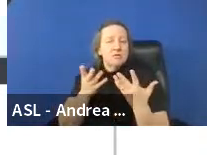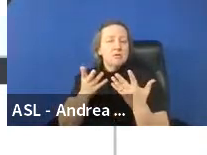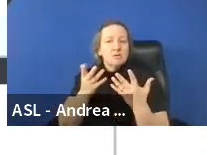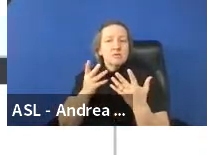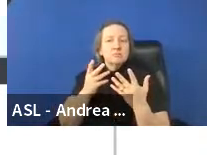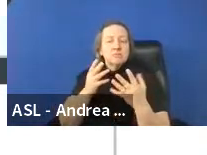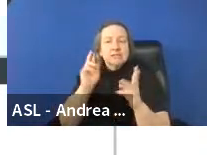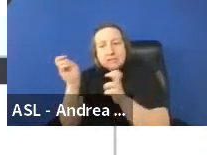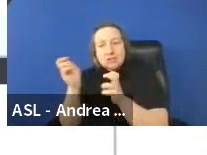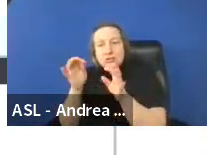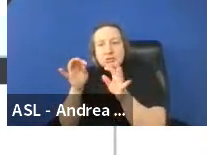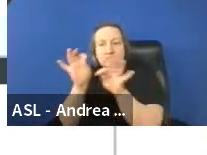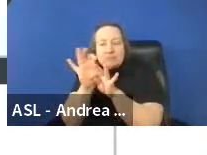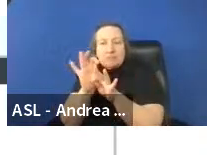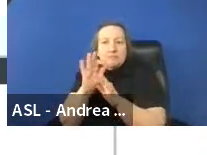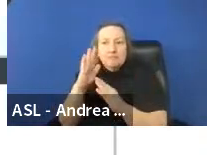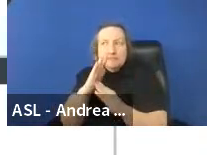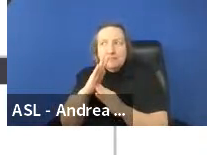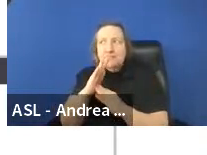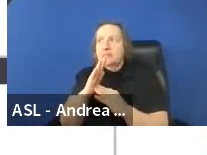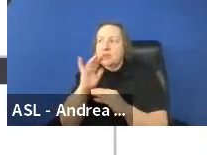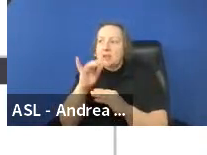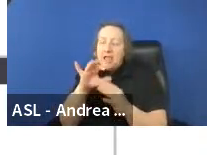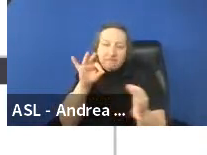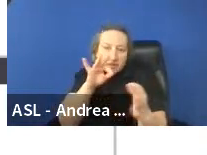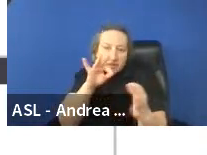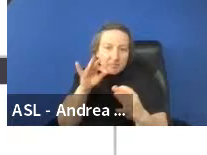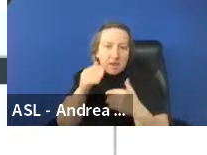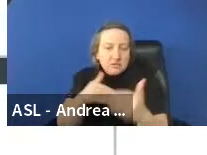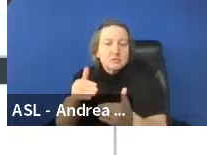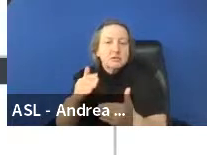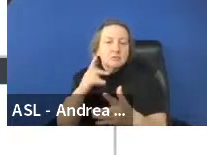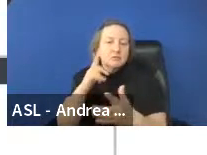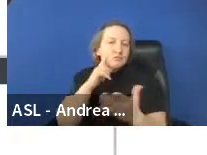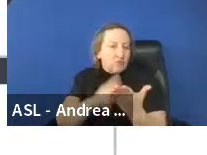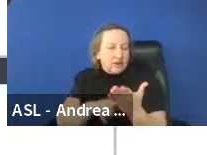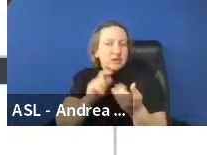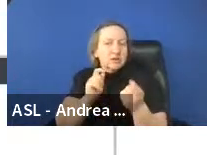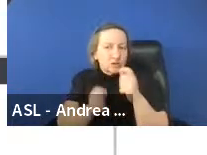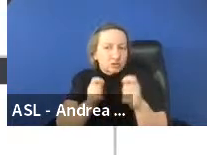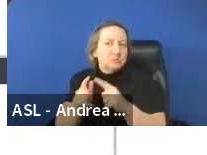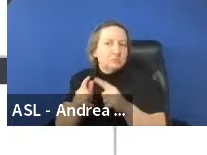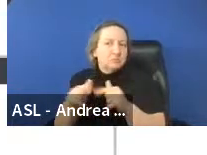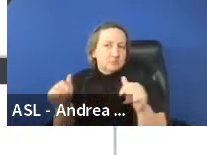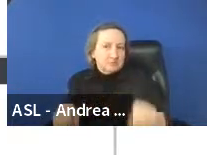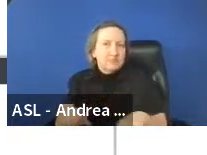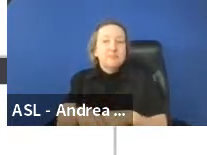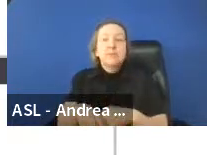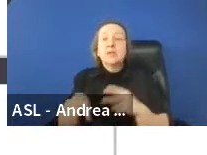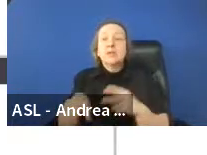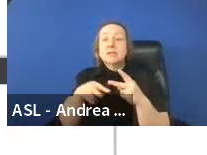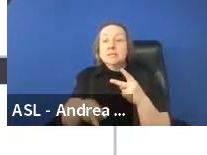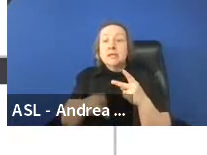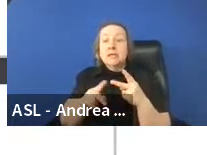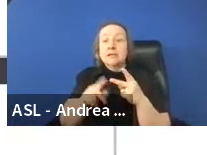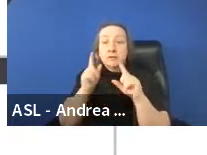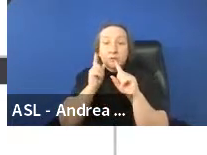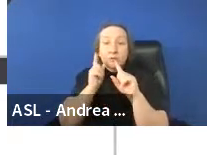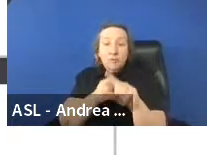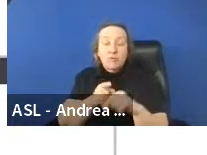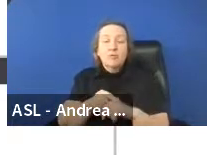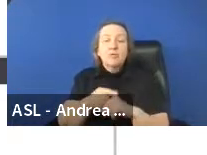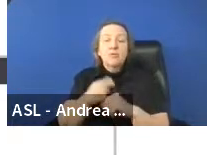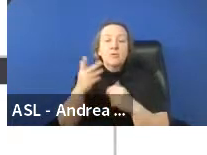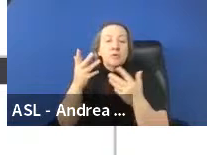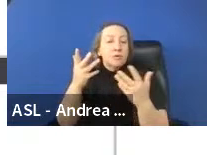that feedback along the way. And we recognize we'll be making adjustments. The second goal is we really want this